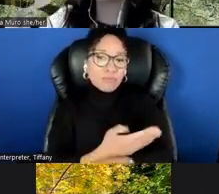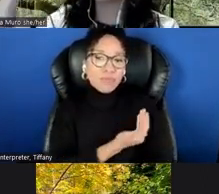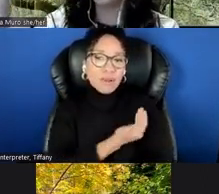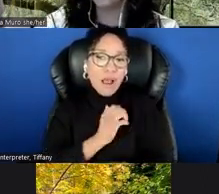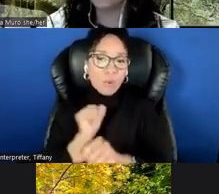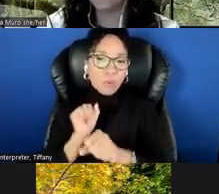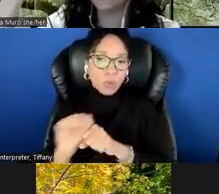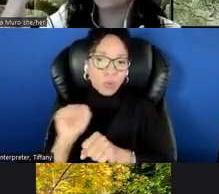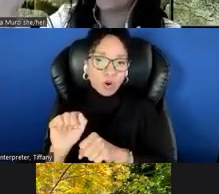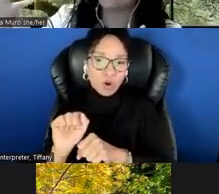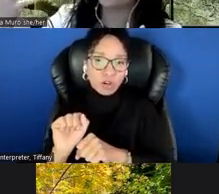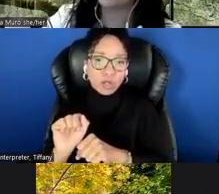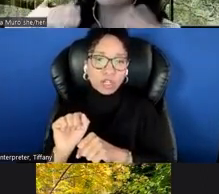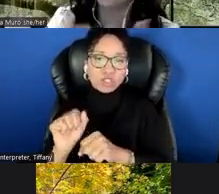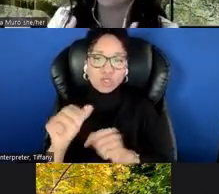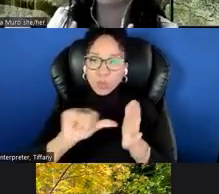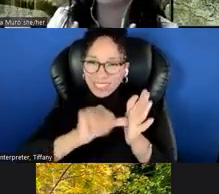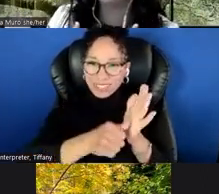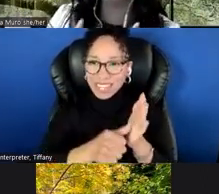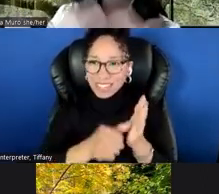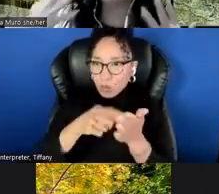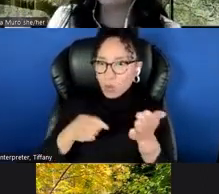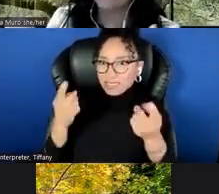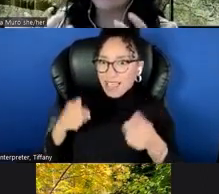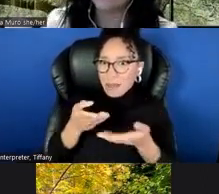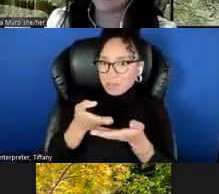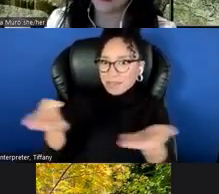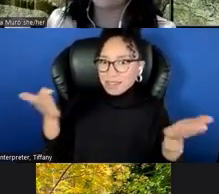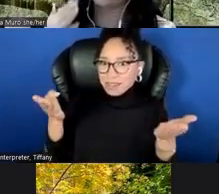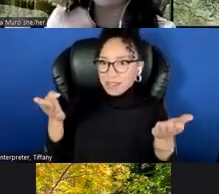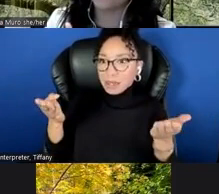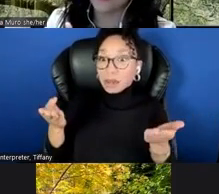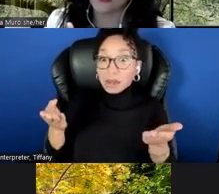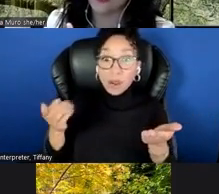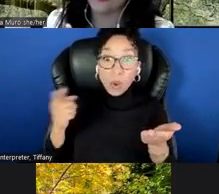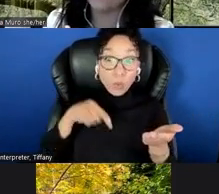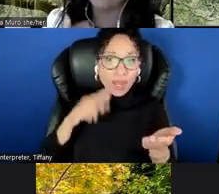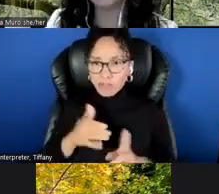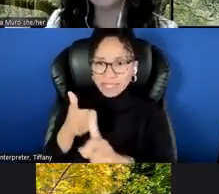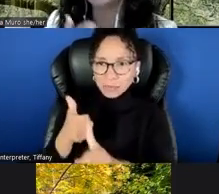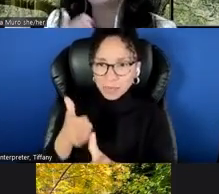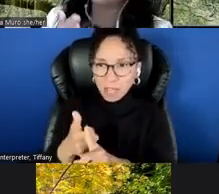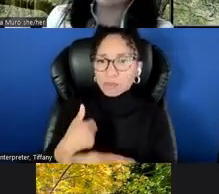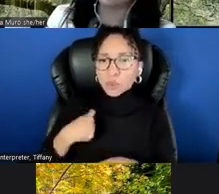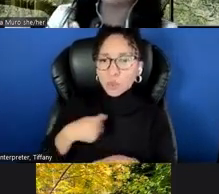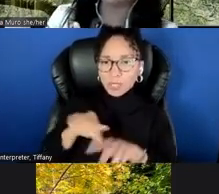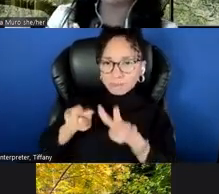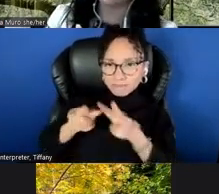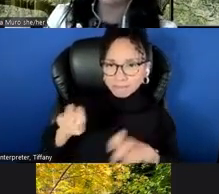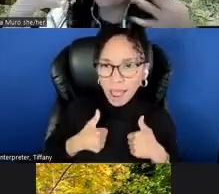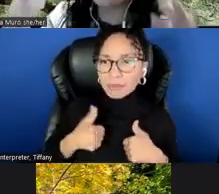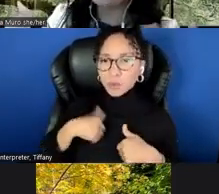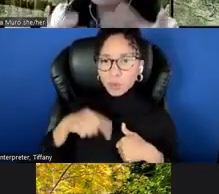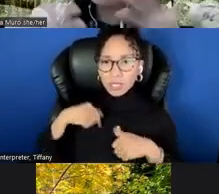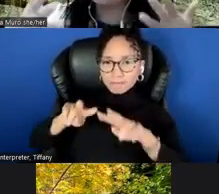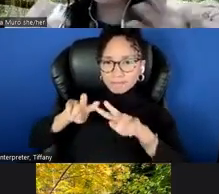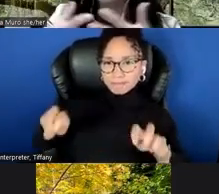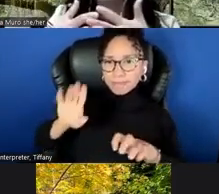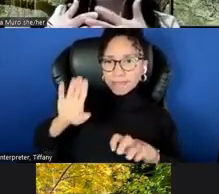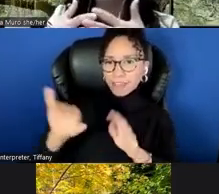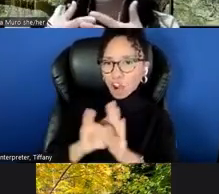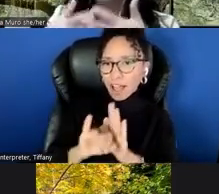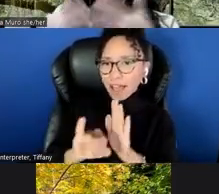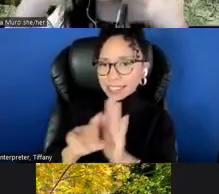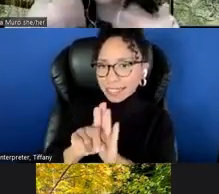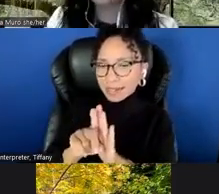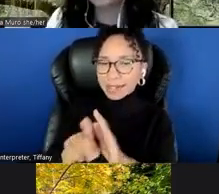because as we're thinking about our survivors and their multifaceted lives, their intersectional experiences and identities, we're thinking about our